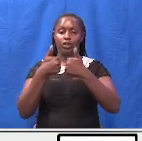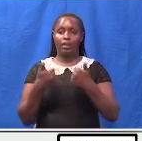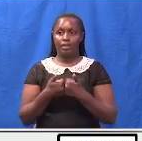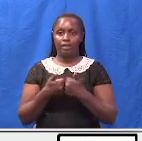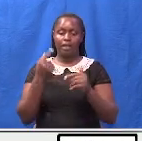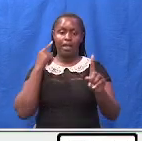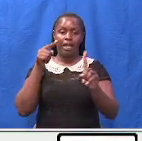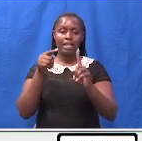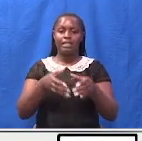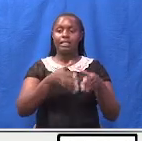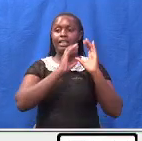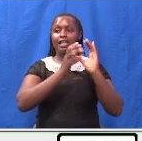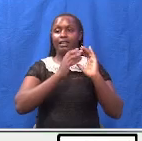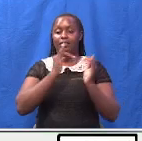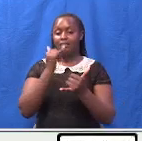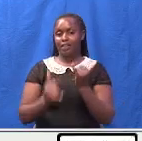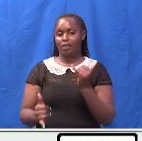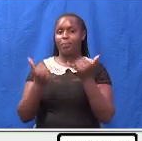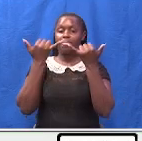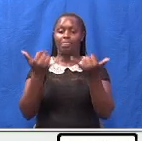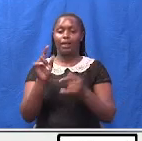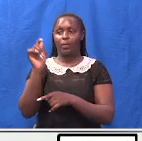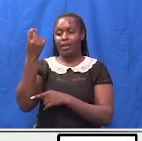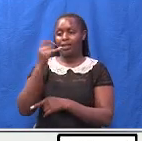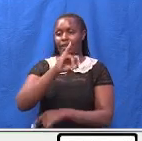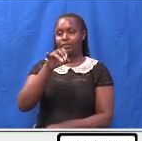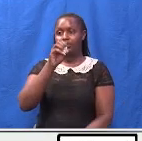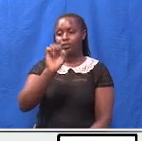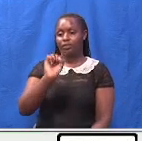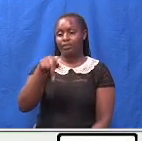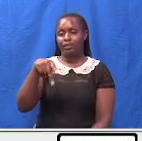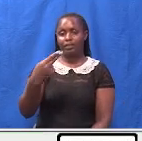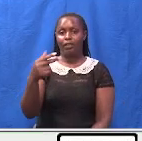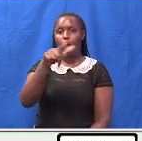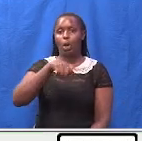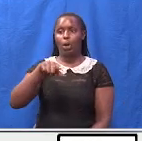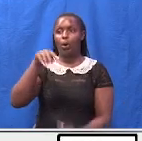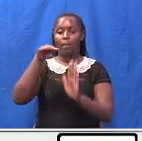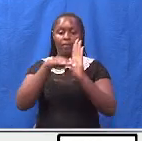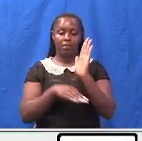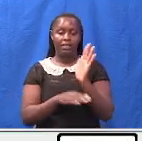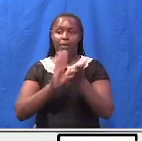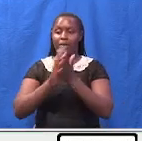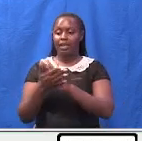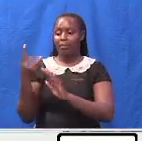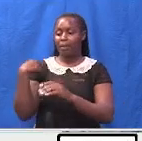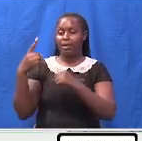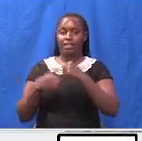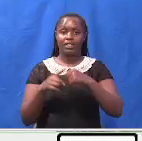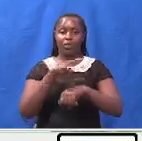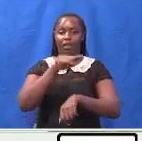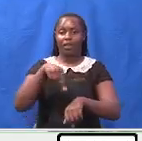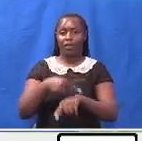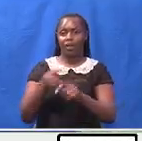in Kilifi finals. Now Kenya's Joseph Okal was the top local performer, finishing sixth in